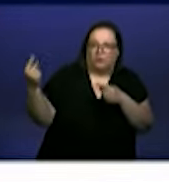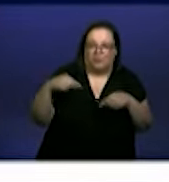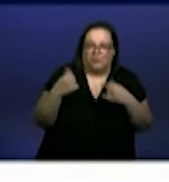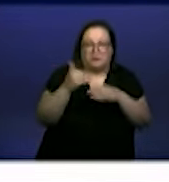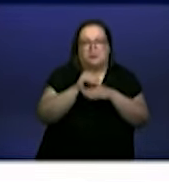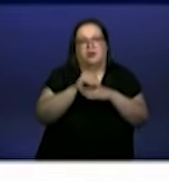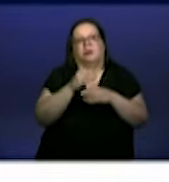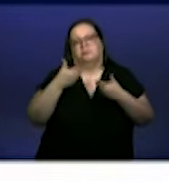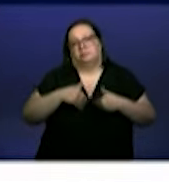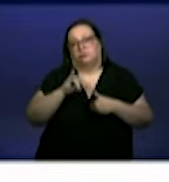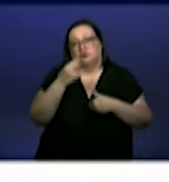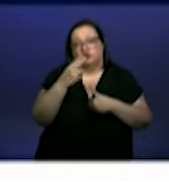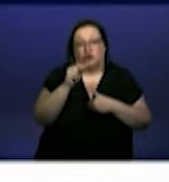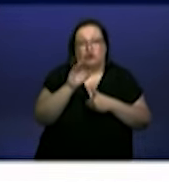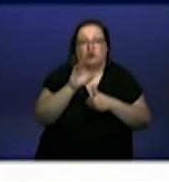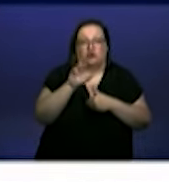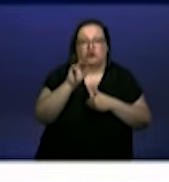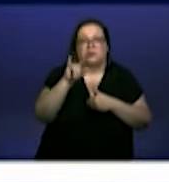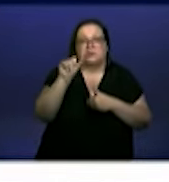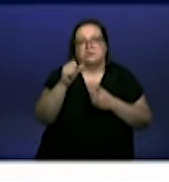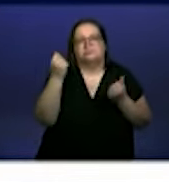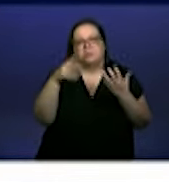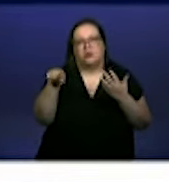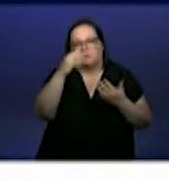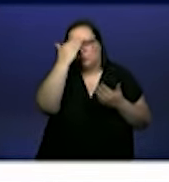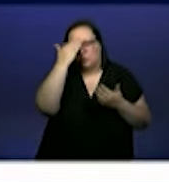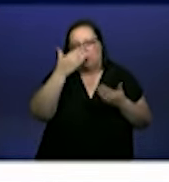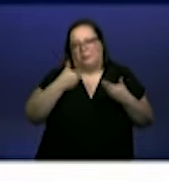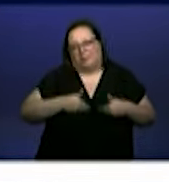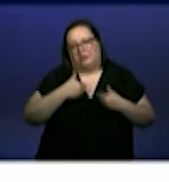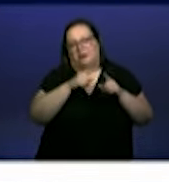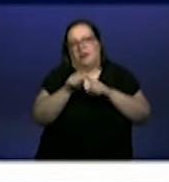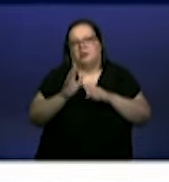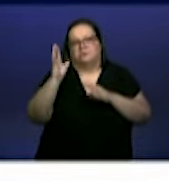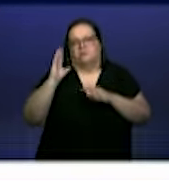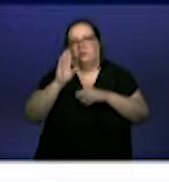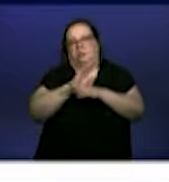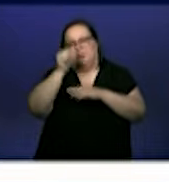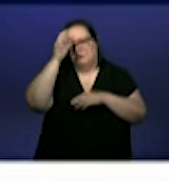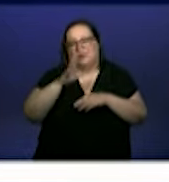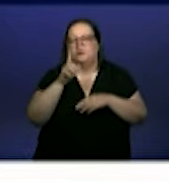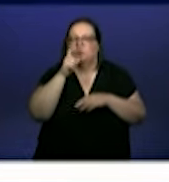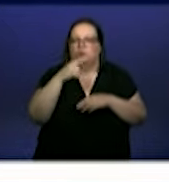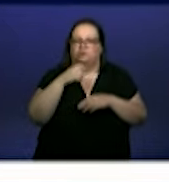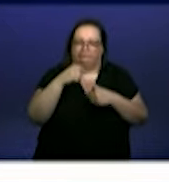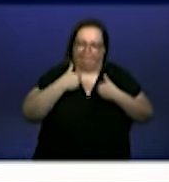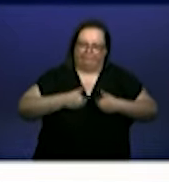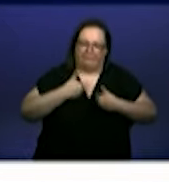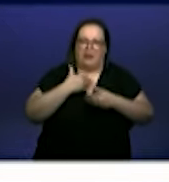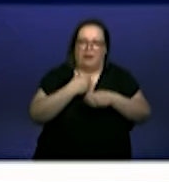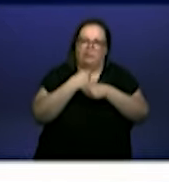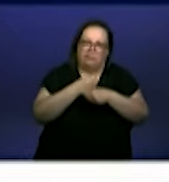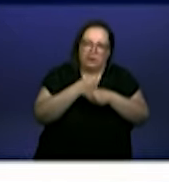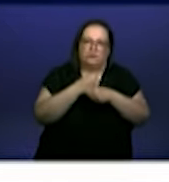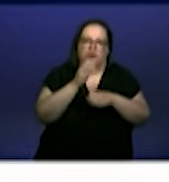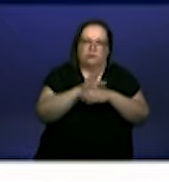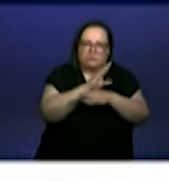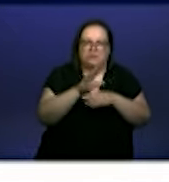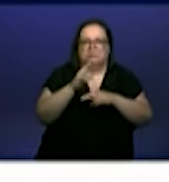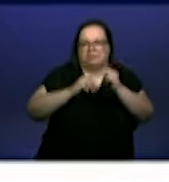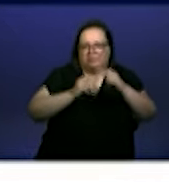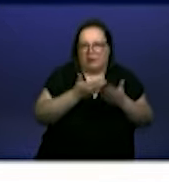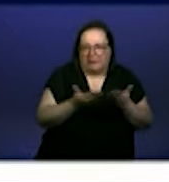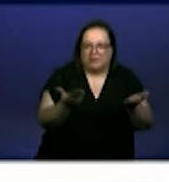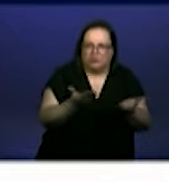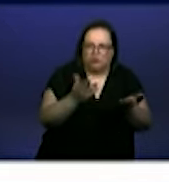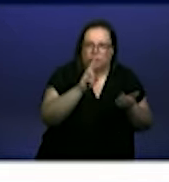of you know me as the former businessman that had a manufacturing business in Provo where we built things made here in the United States.